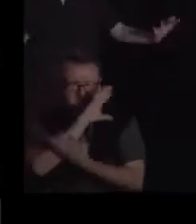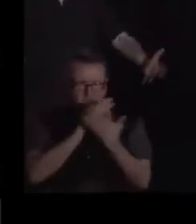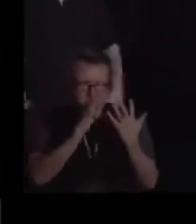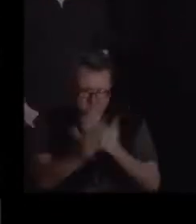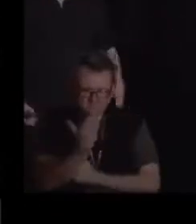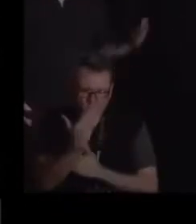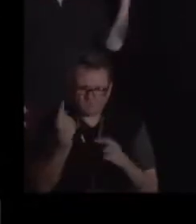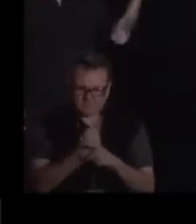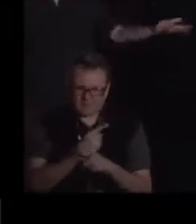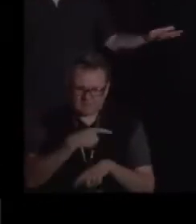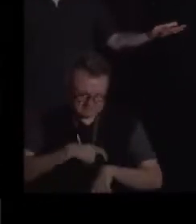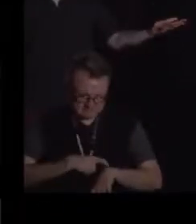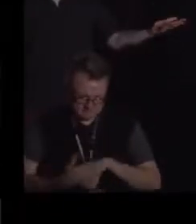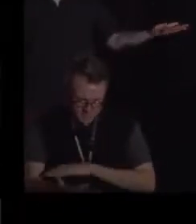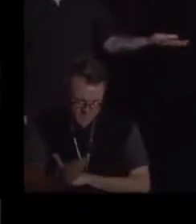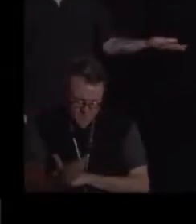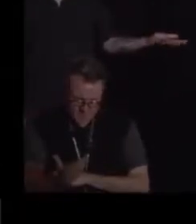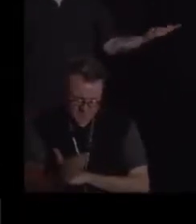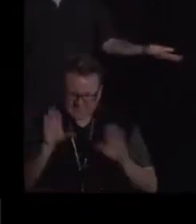confused. It is morning, and it's